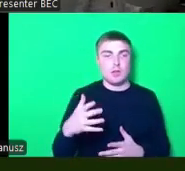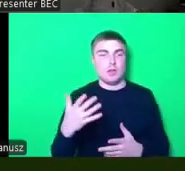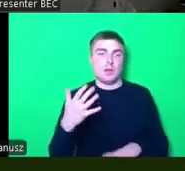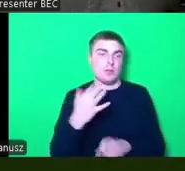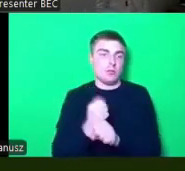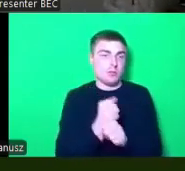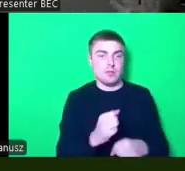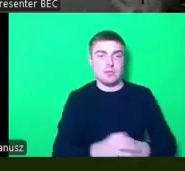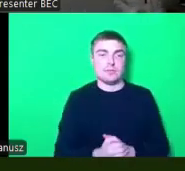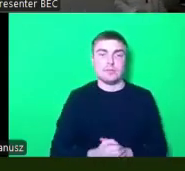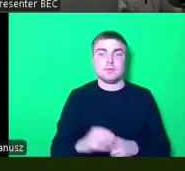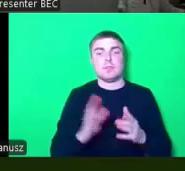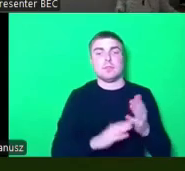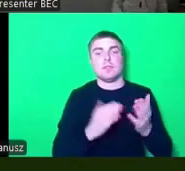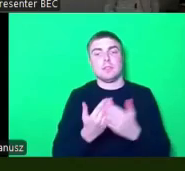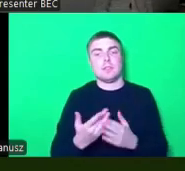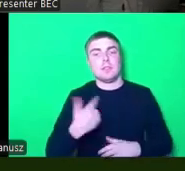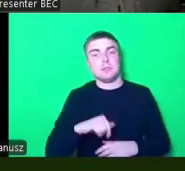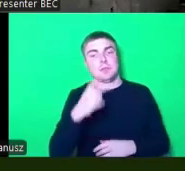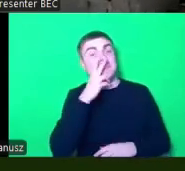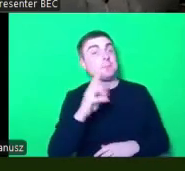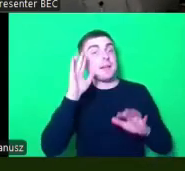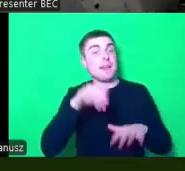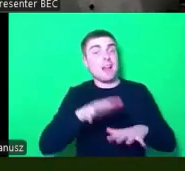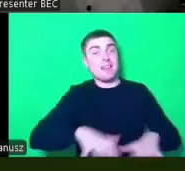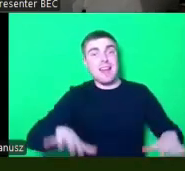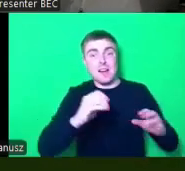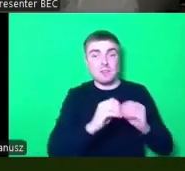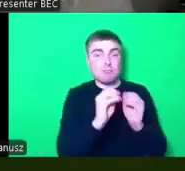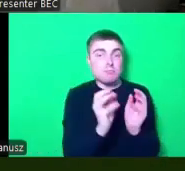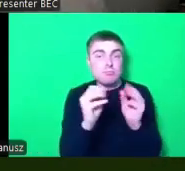shrubland or temporarily